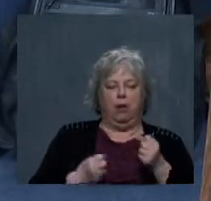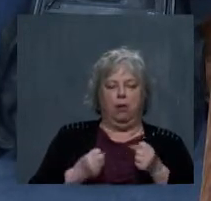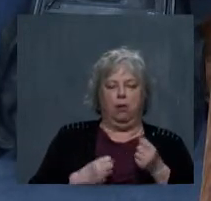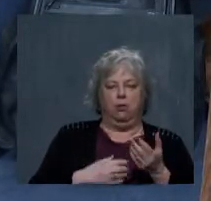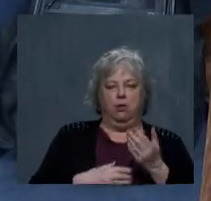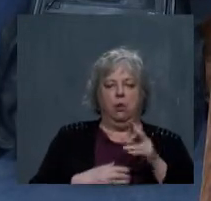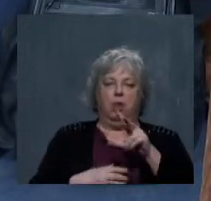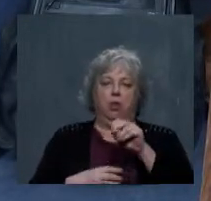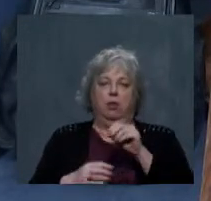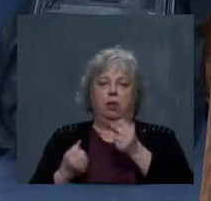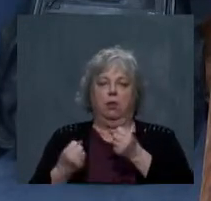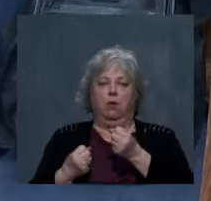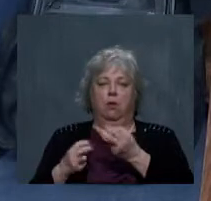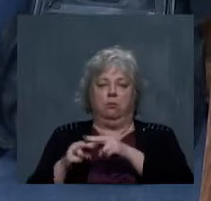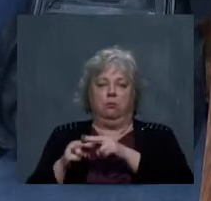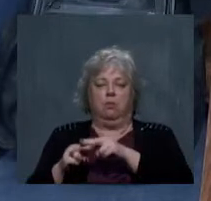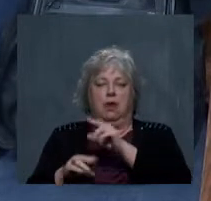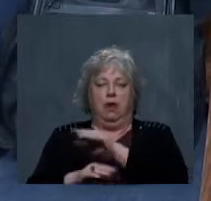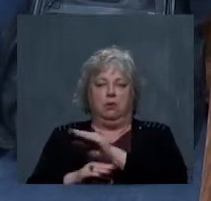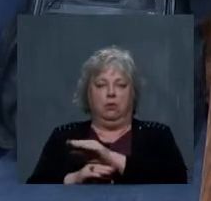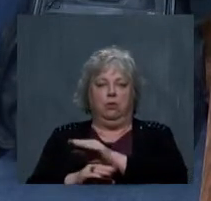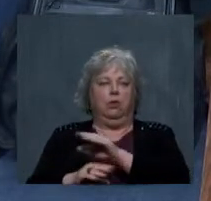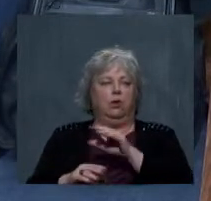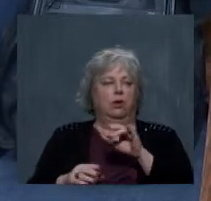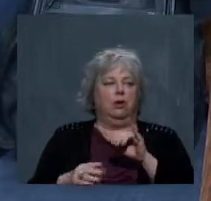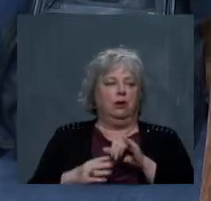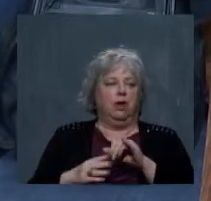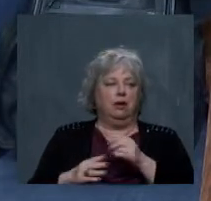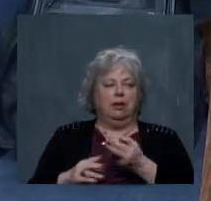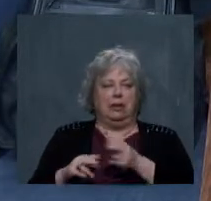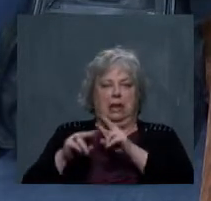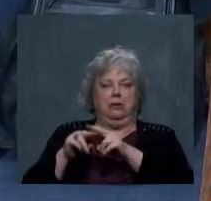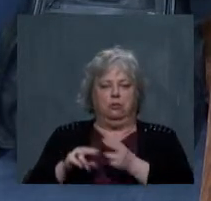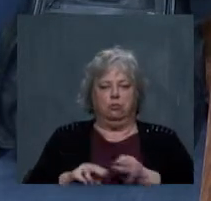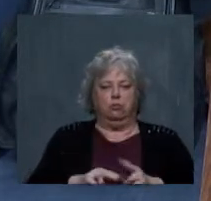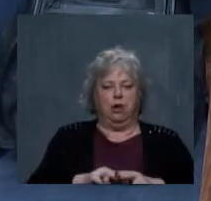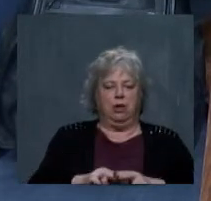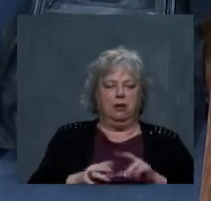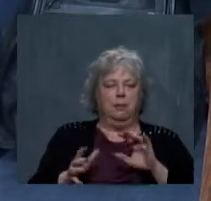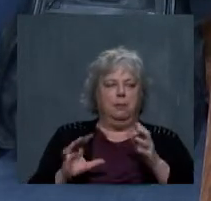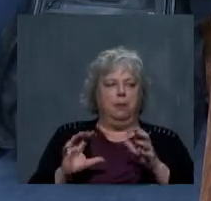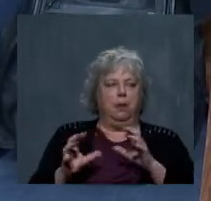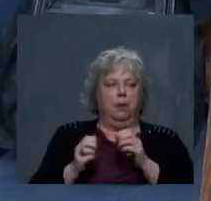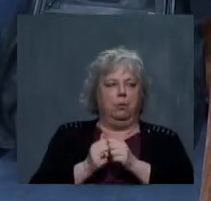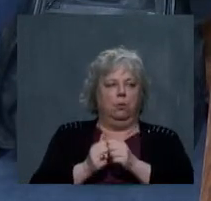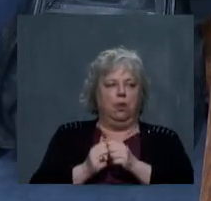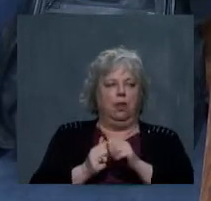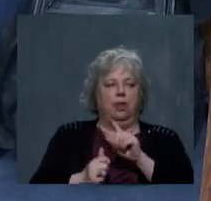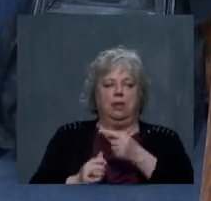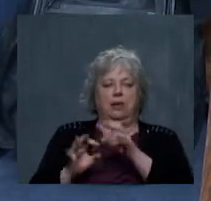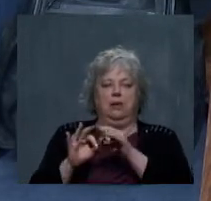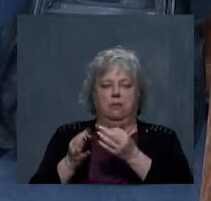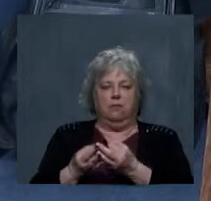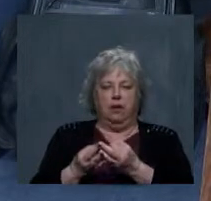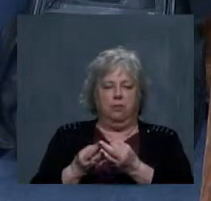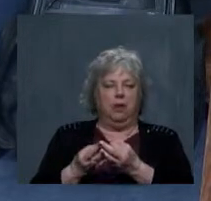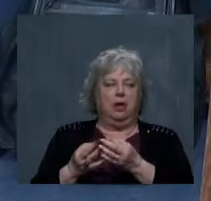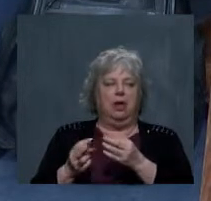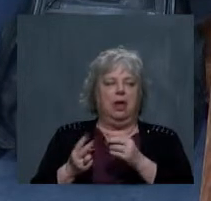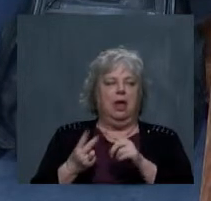I referenced earlier were an increase compared to the single family